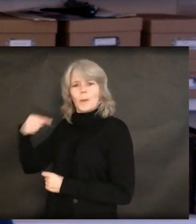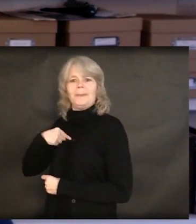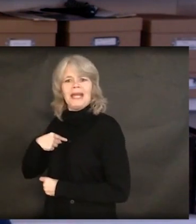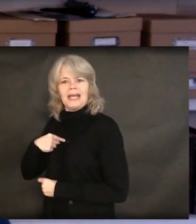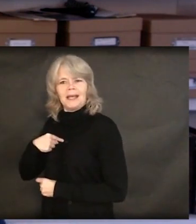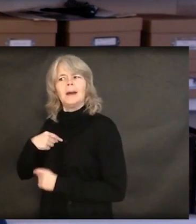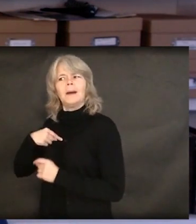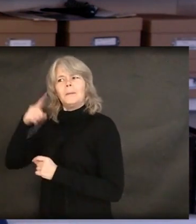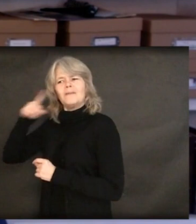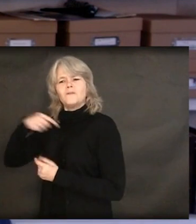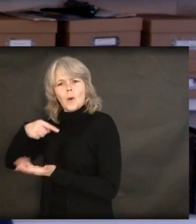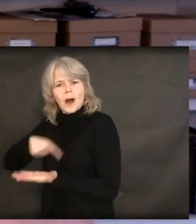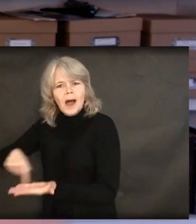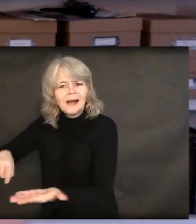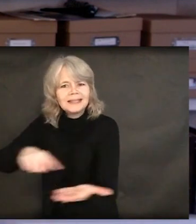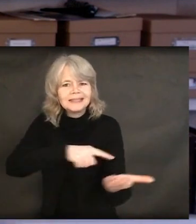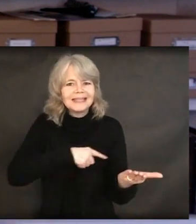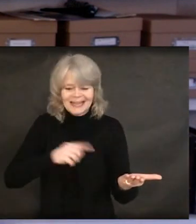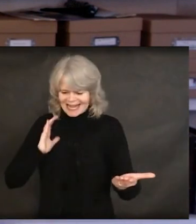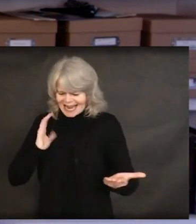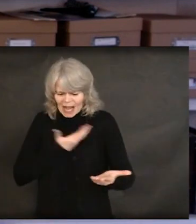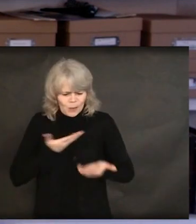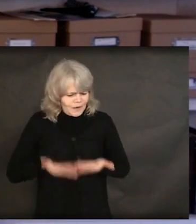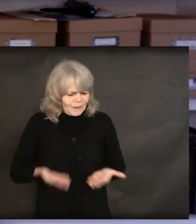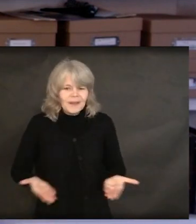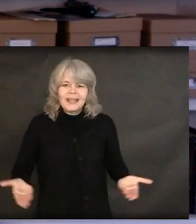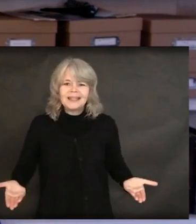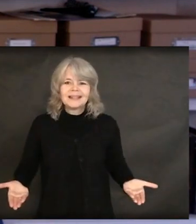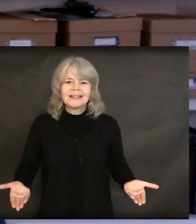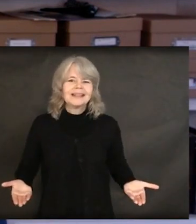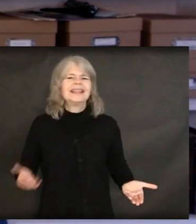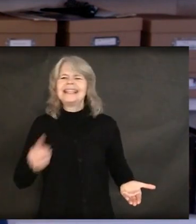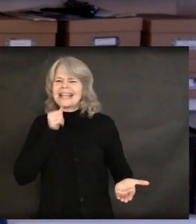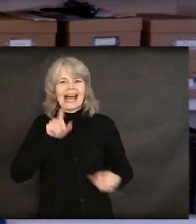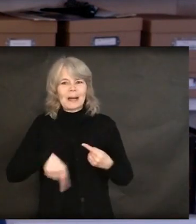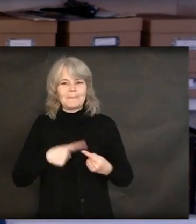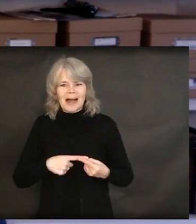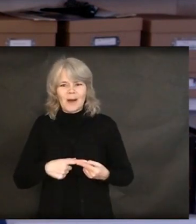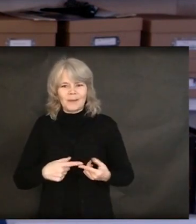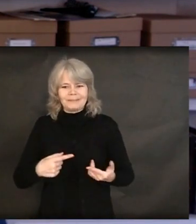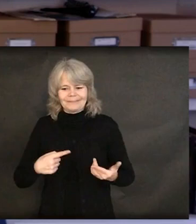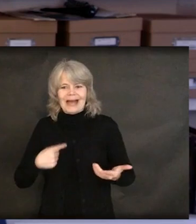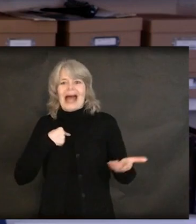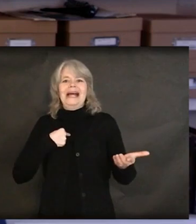for others? That our stuff is never really about us.